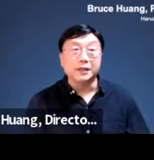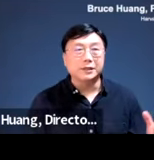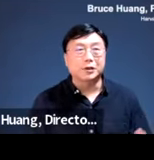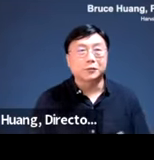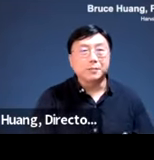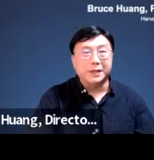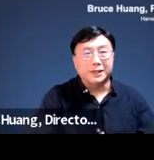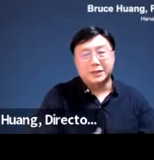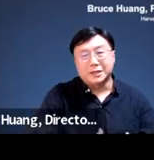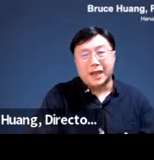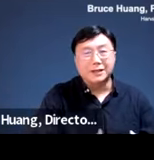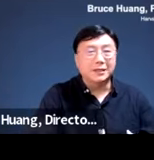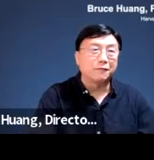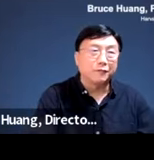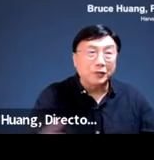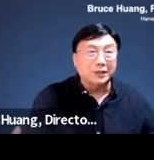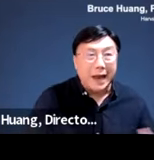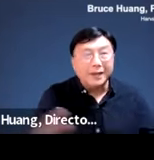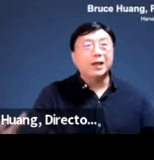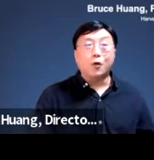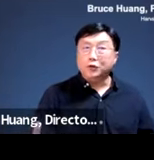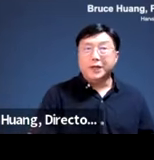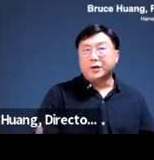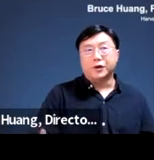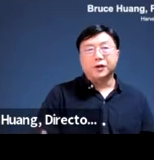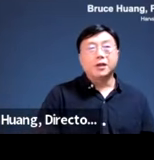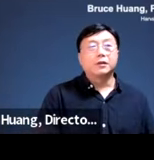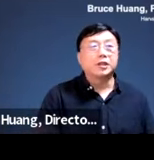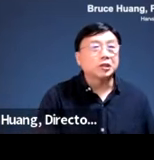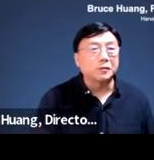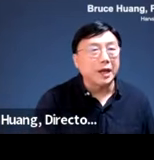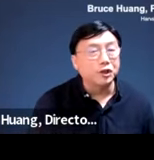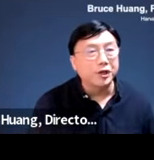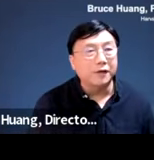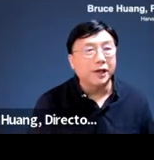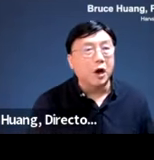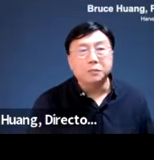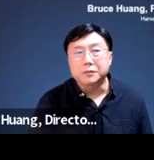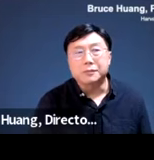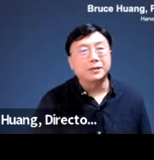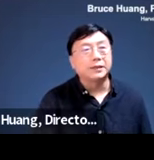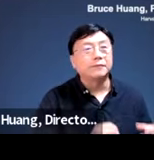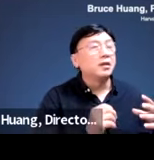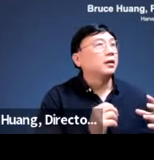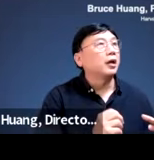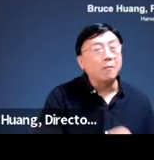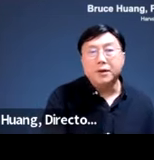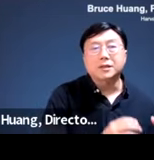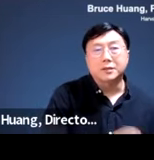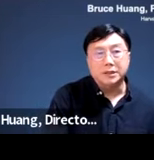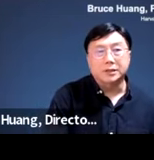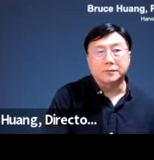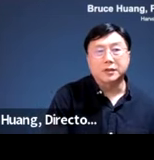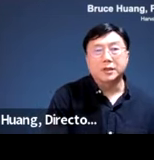engineering, right? So basically, that is the field that tying it all together. Systems engineering, optimizing